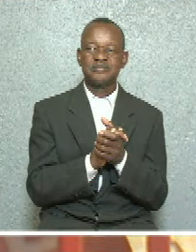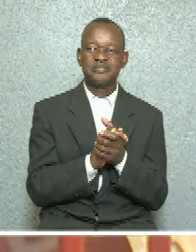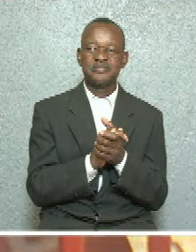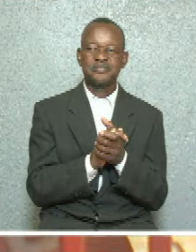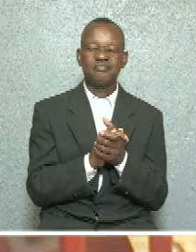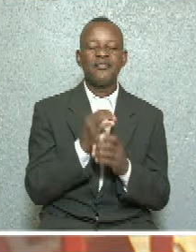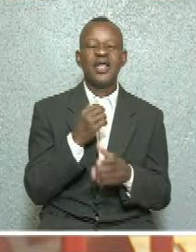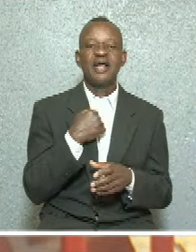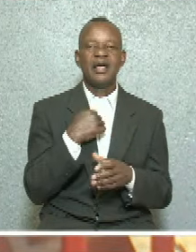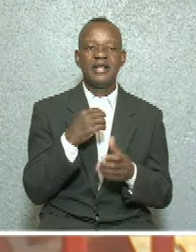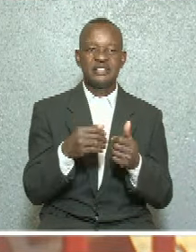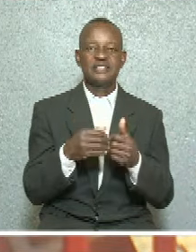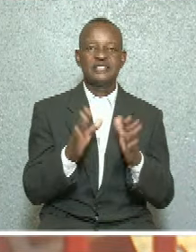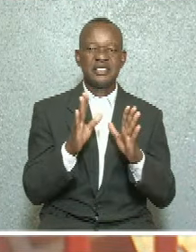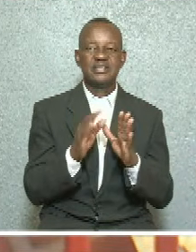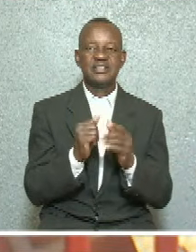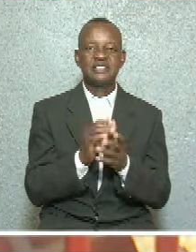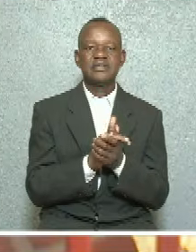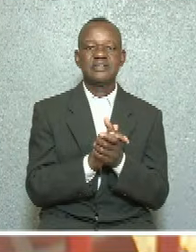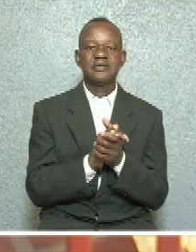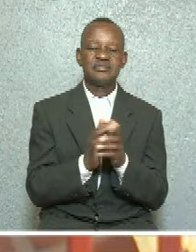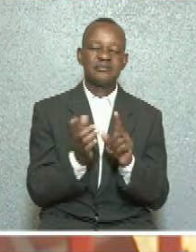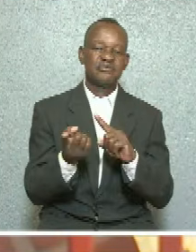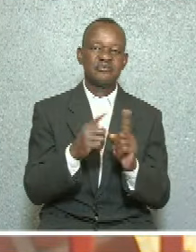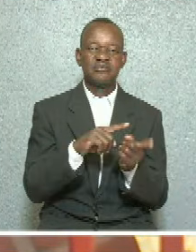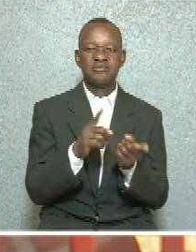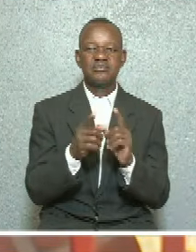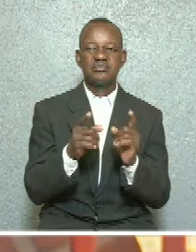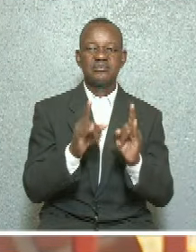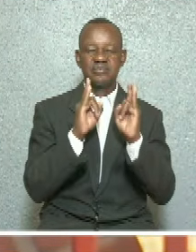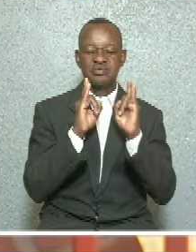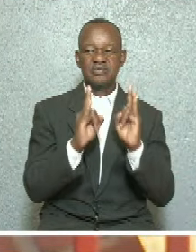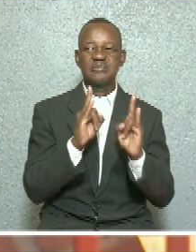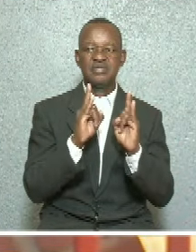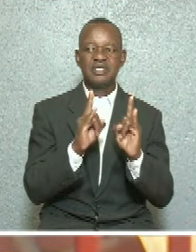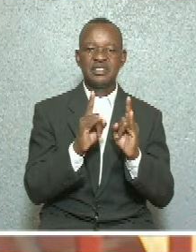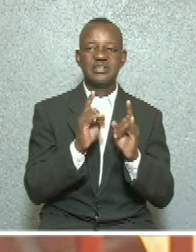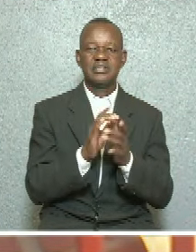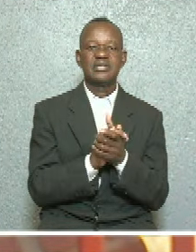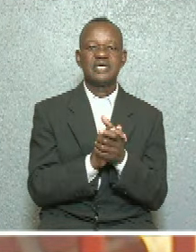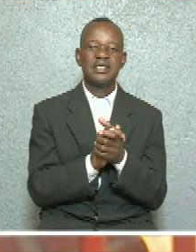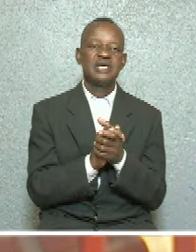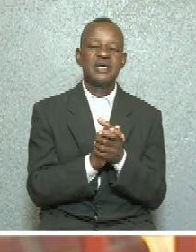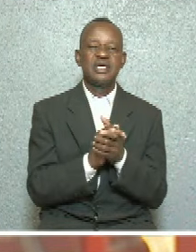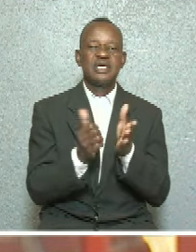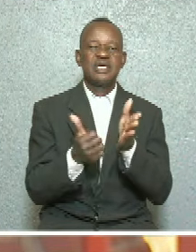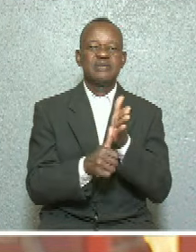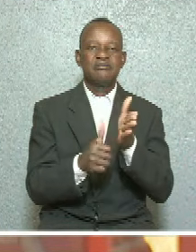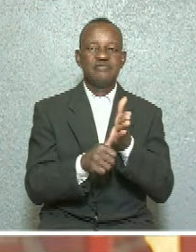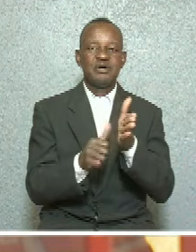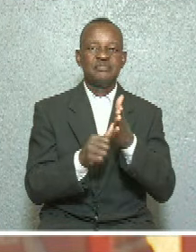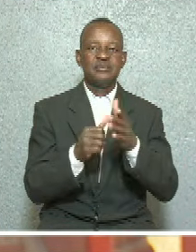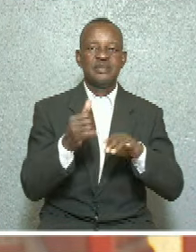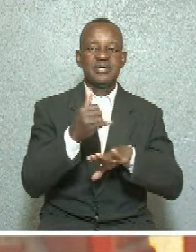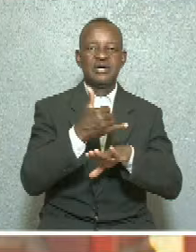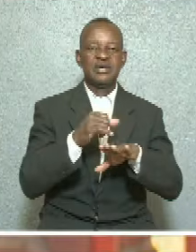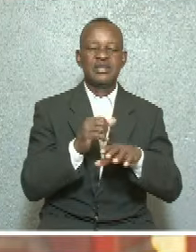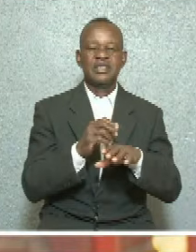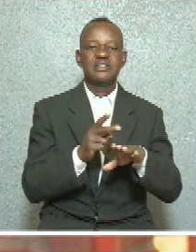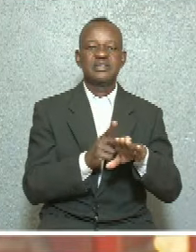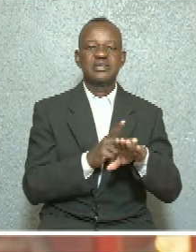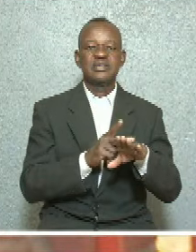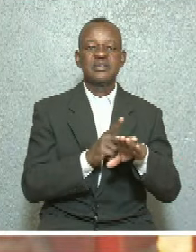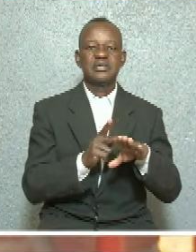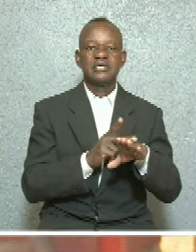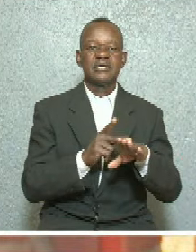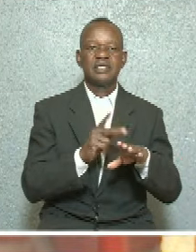to start playing soccer, and then I had friends from Wambo location that just close by here in Katutura that were part of Pay, and then they introduced